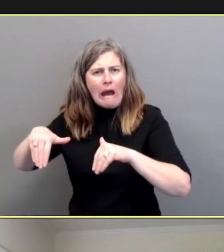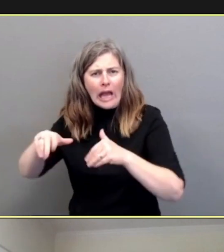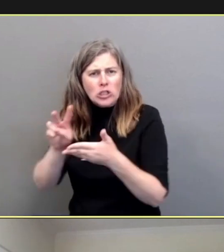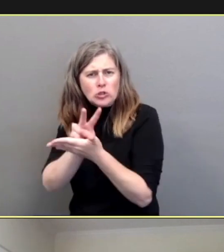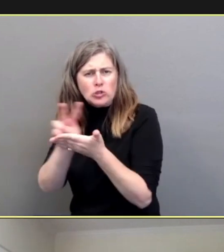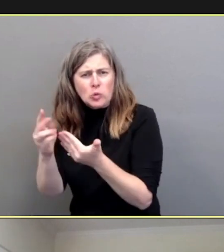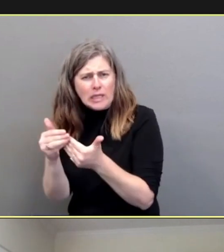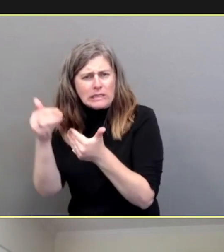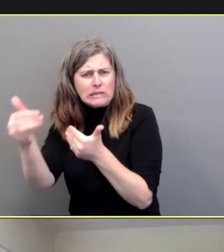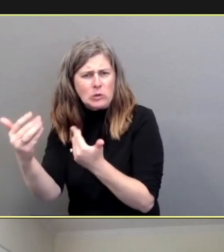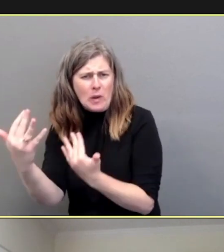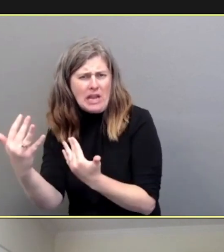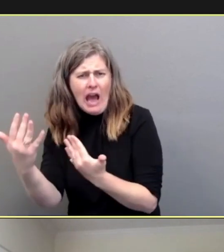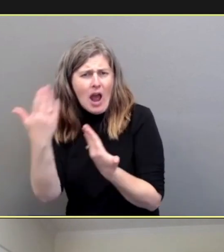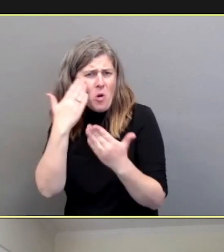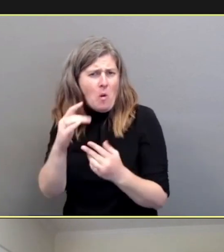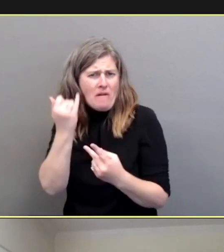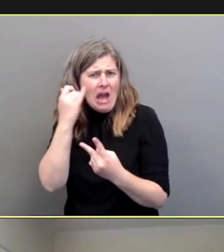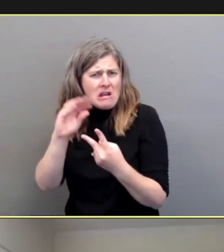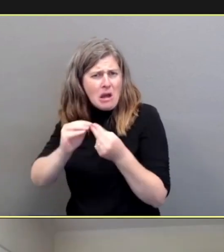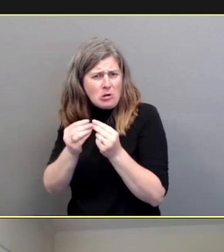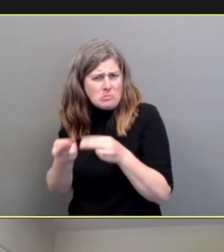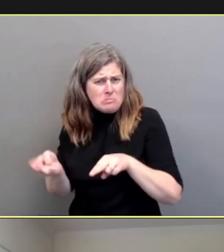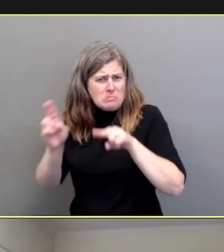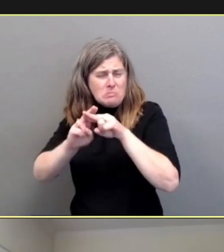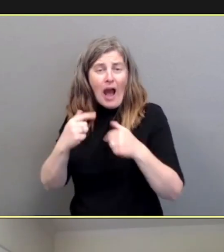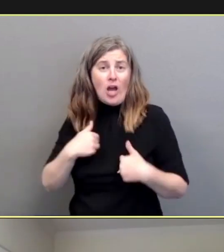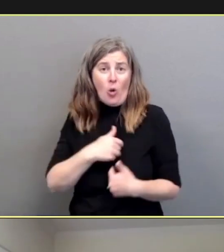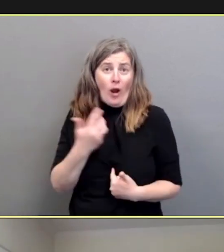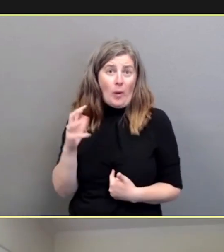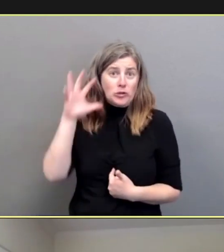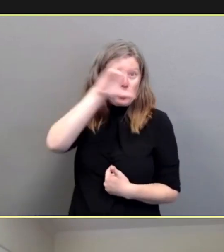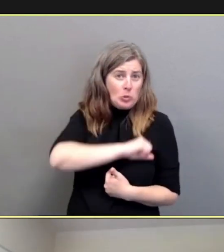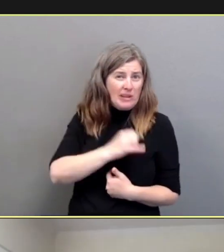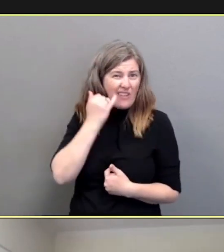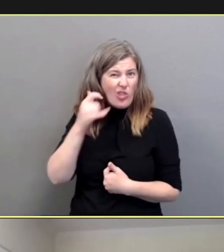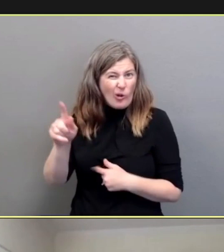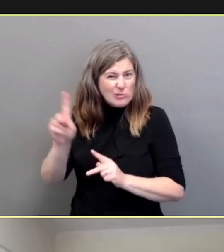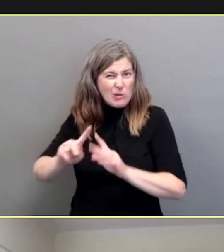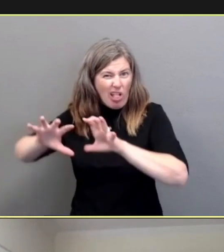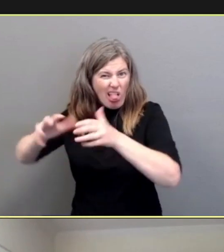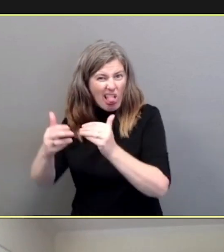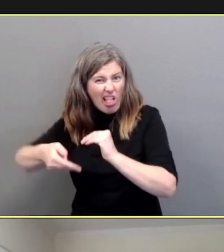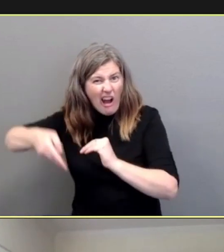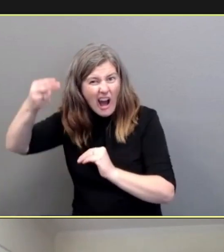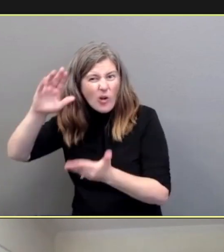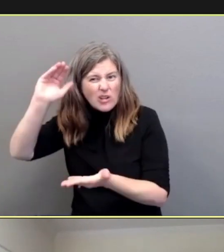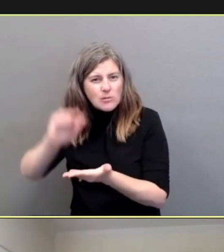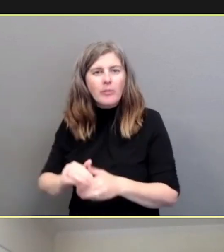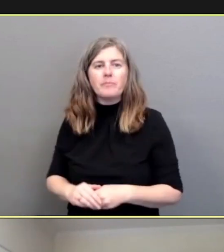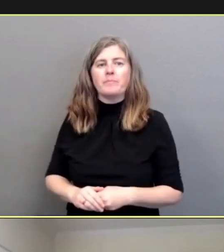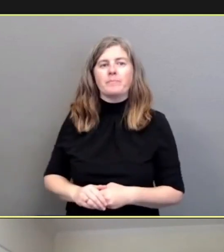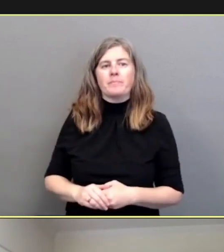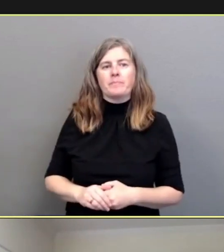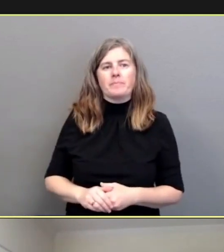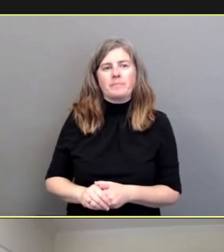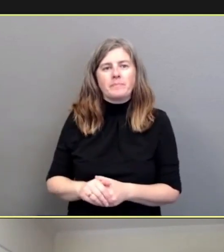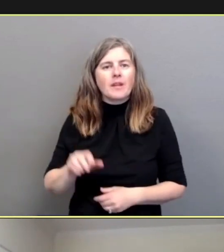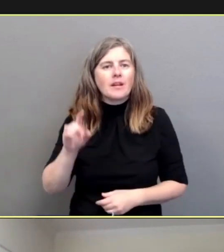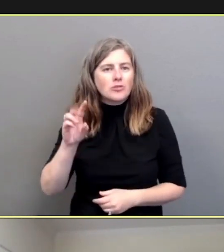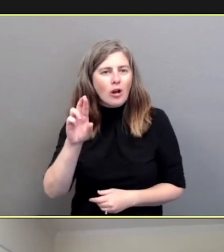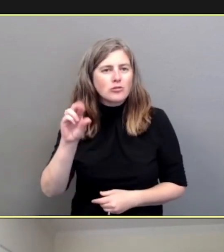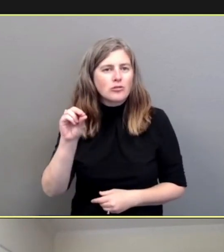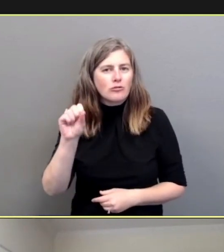significant number, but also don't really want to assume anything. So thanks. Well, another fantastic question,